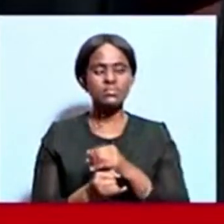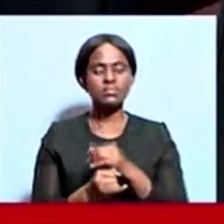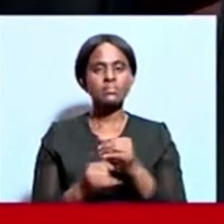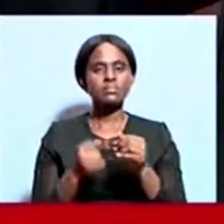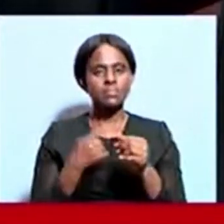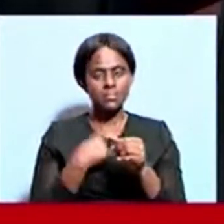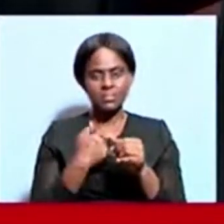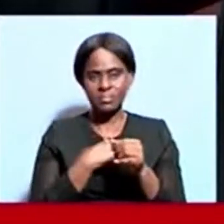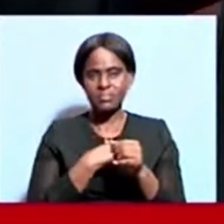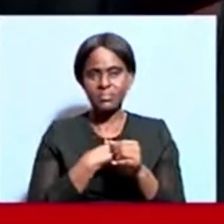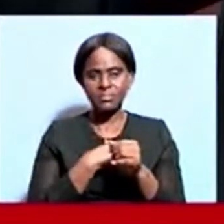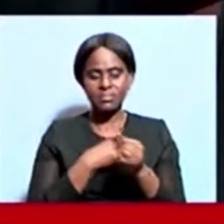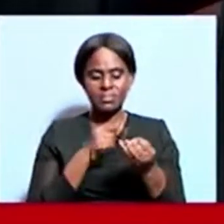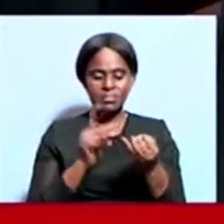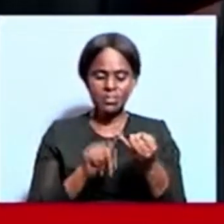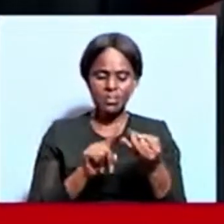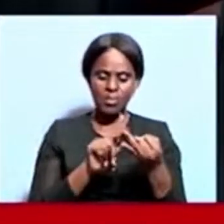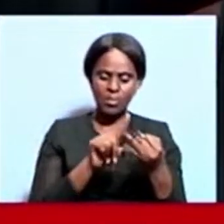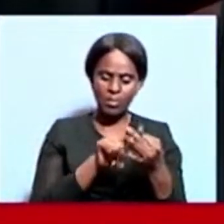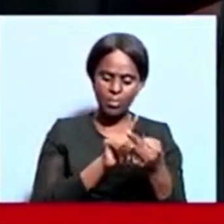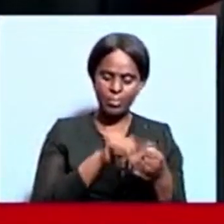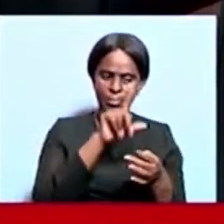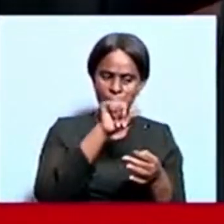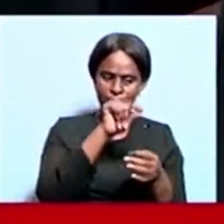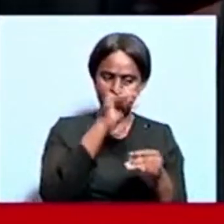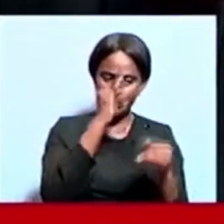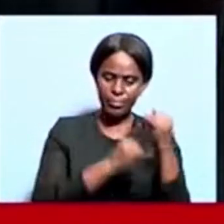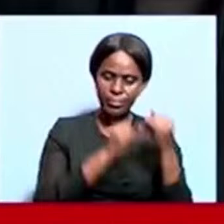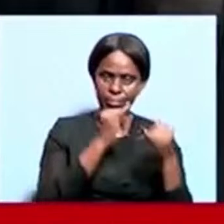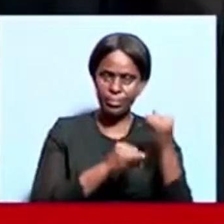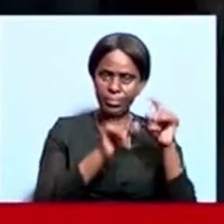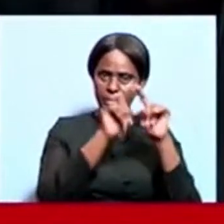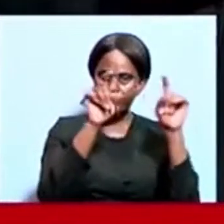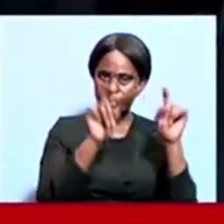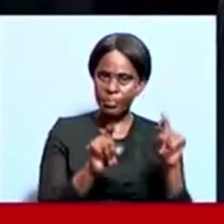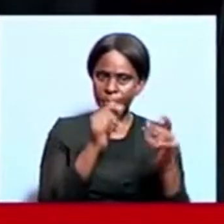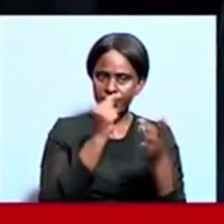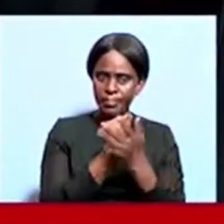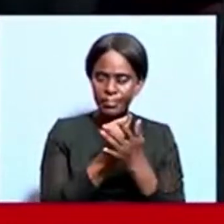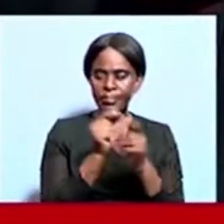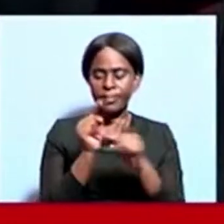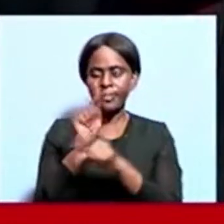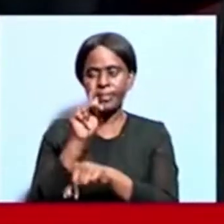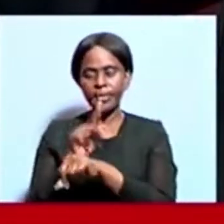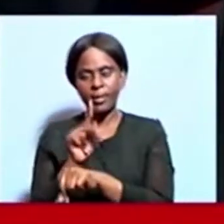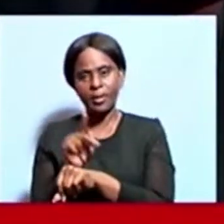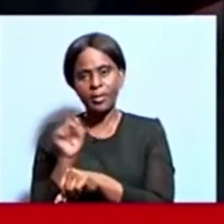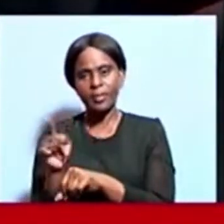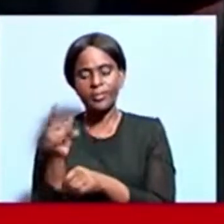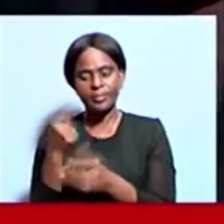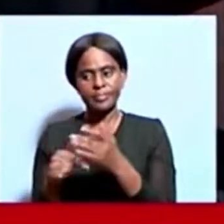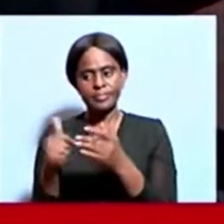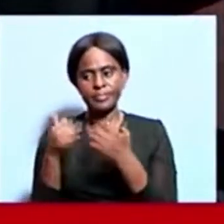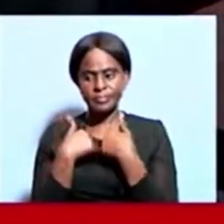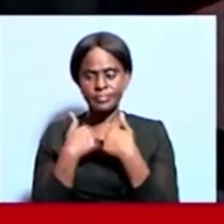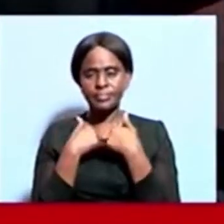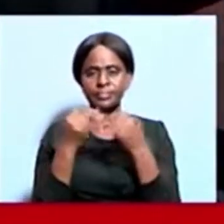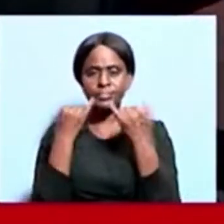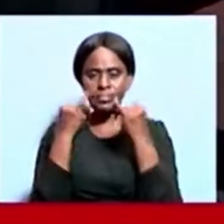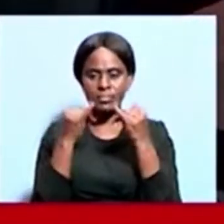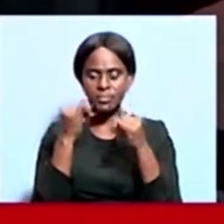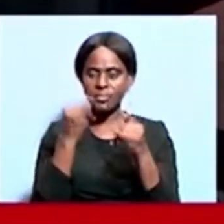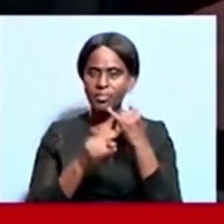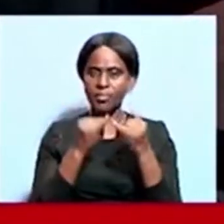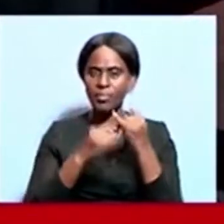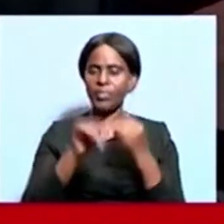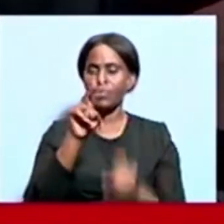I counted 20 completion certificates, and the projects that you have indicated as completed